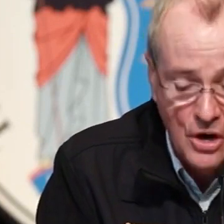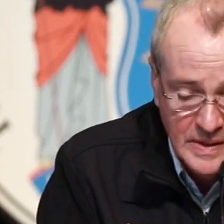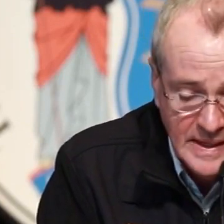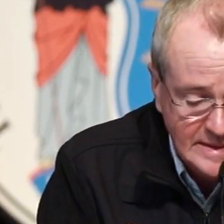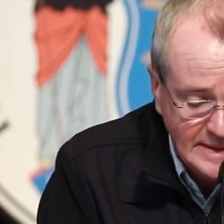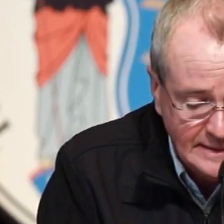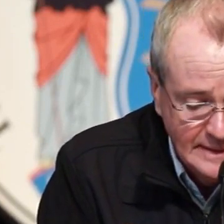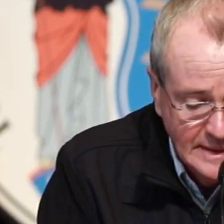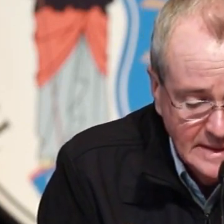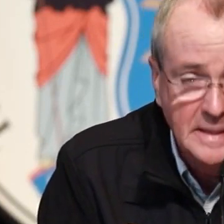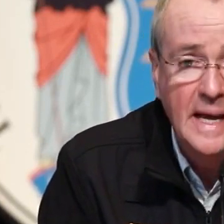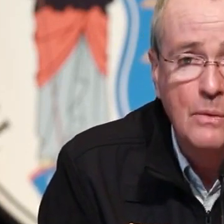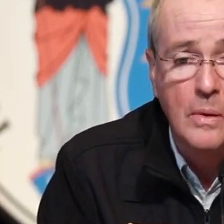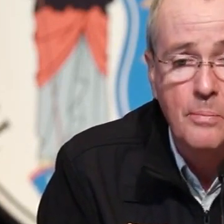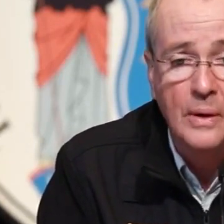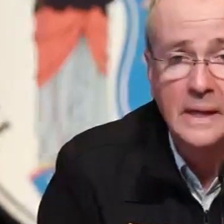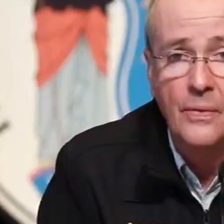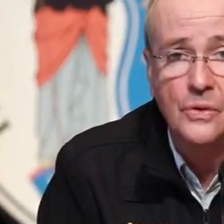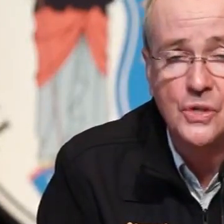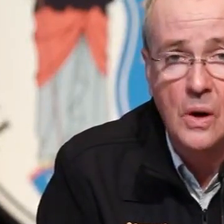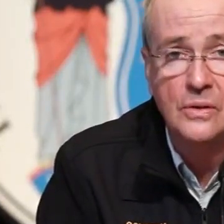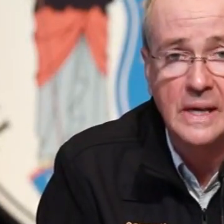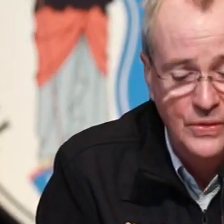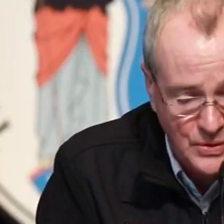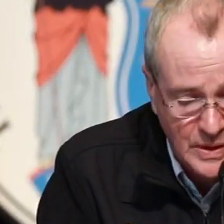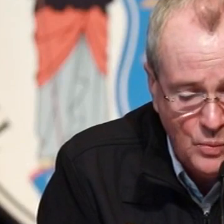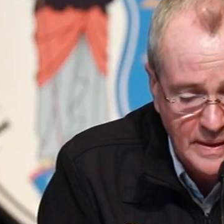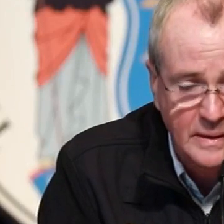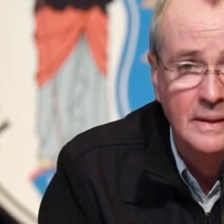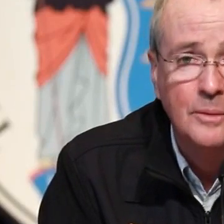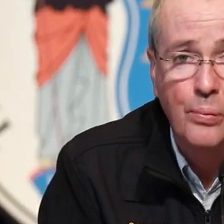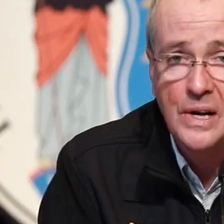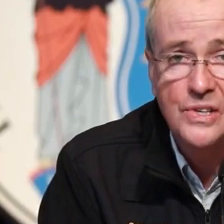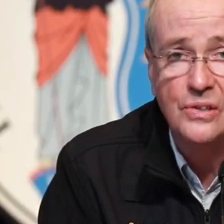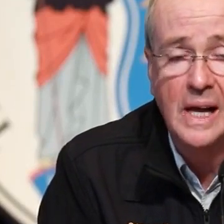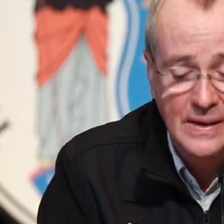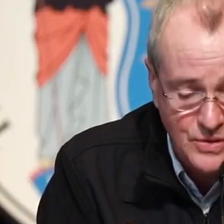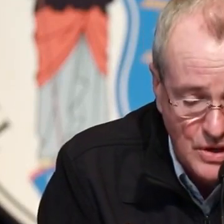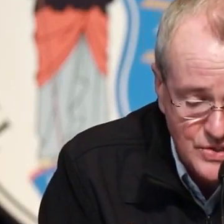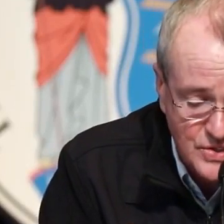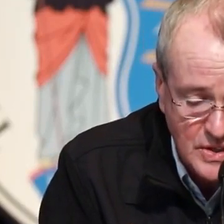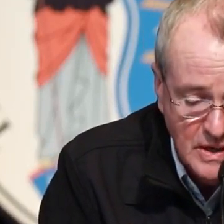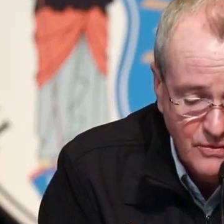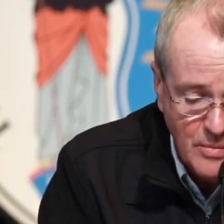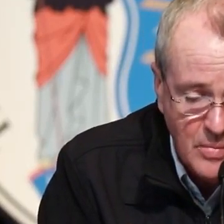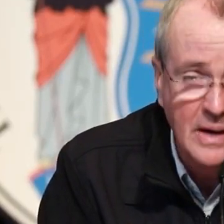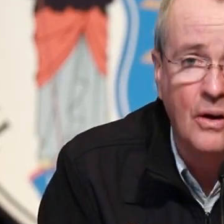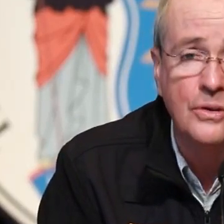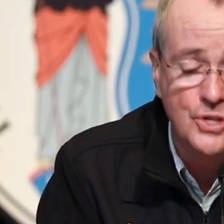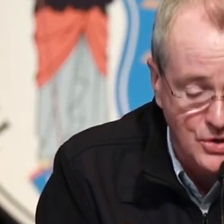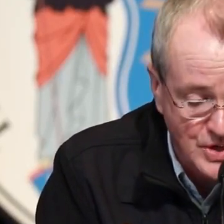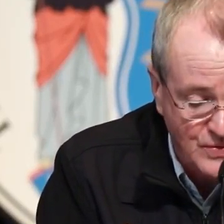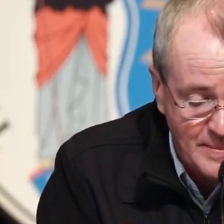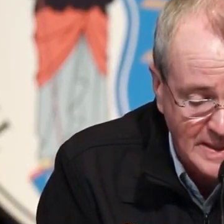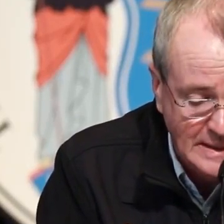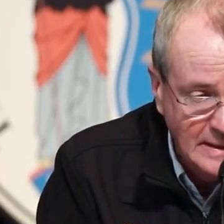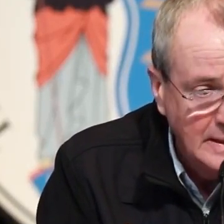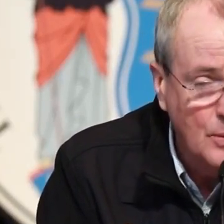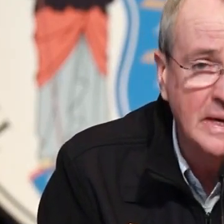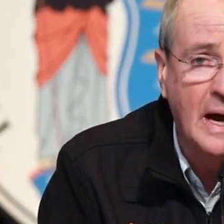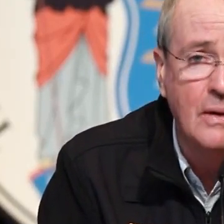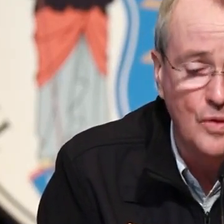to COVID-19. Today, we're reporting another 231 precious lives lost from among our New Jersey